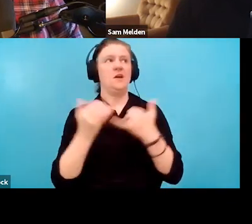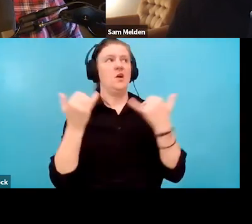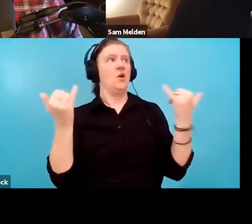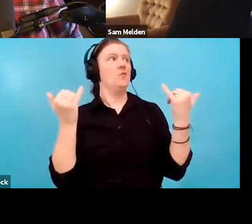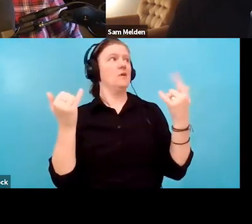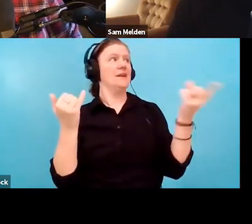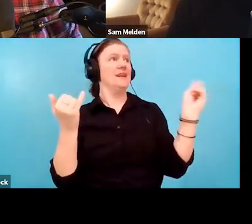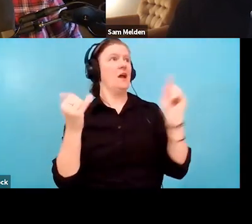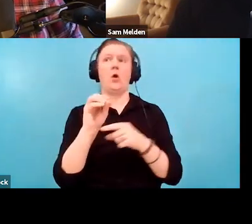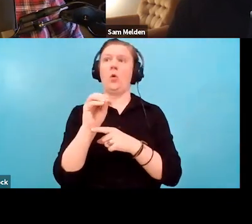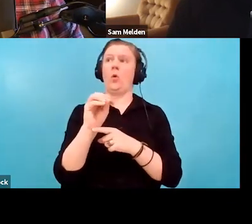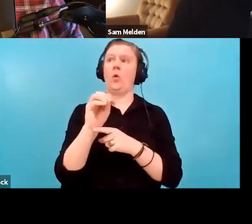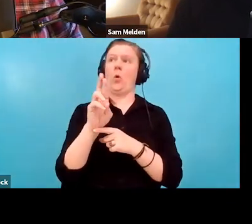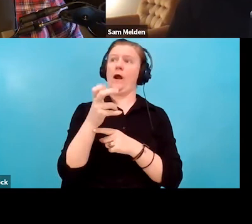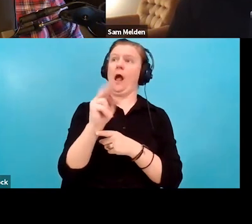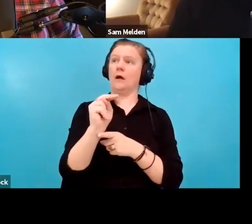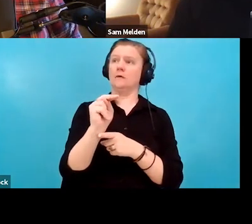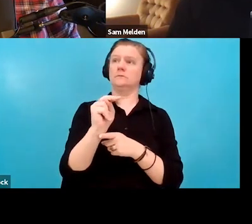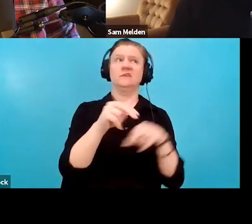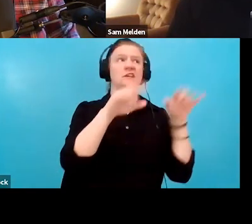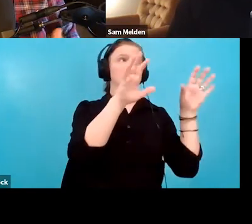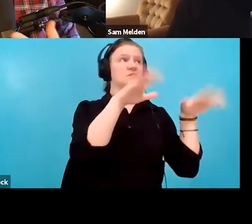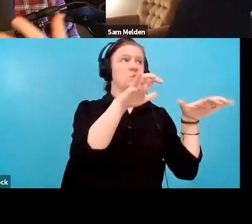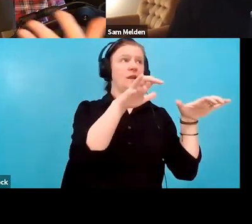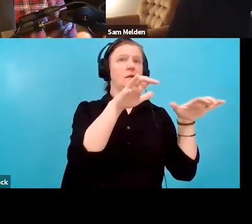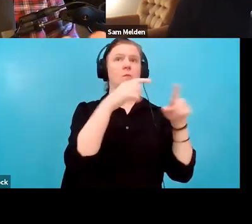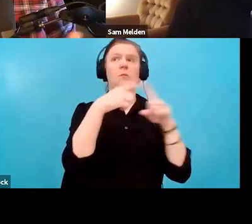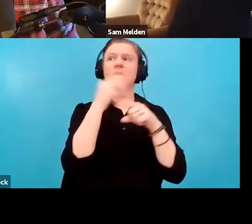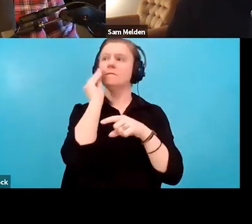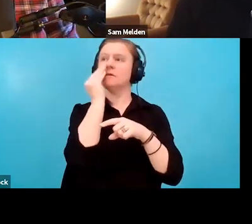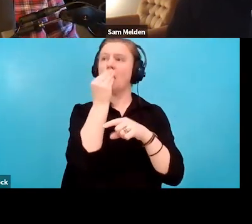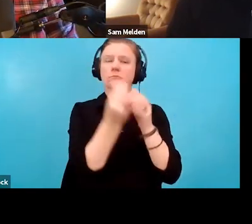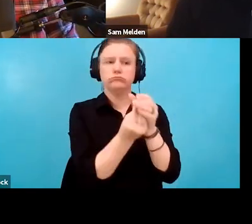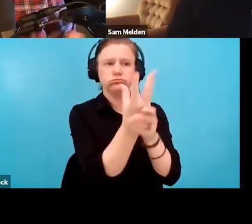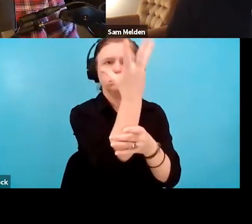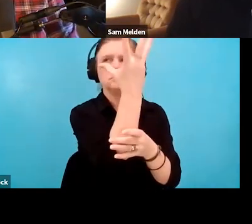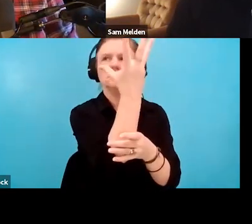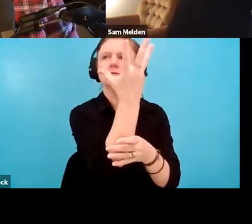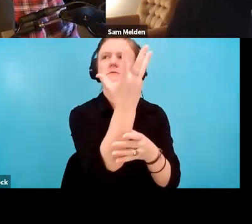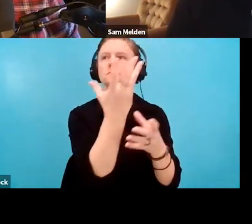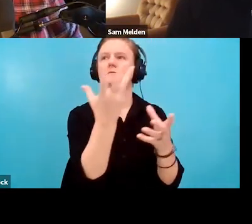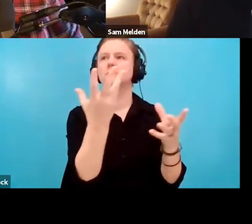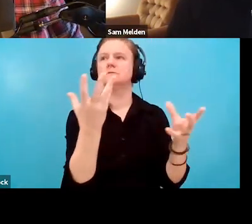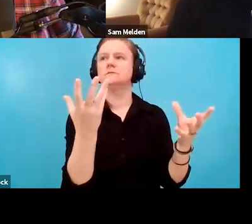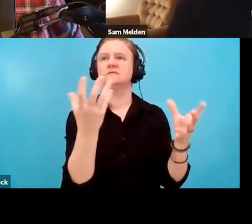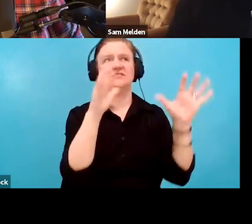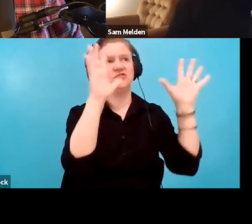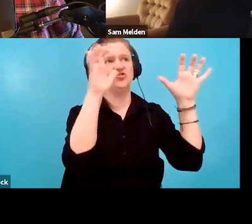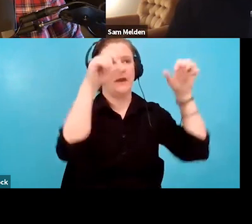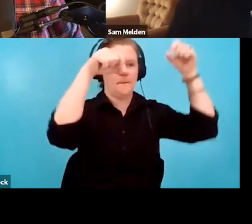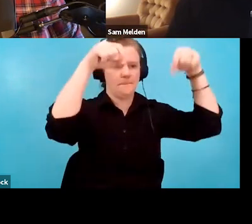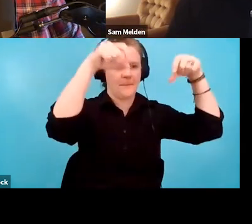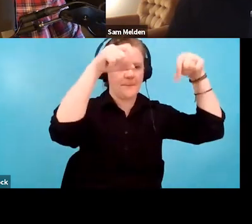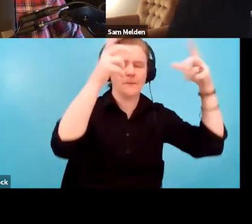also constantly raining. So I'm posting pictures of, you know, like the roses are blooming and there's raindrops all over them. And